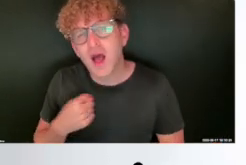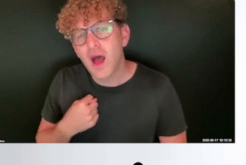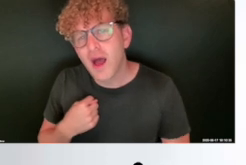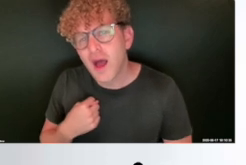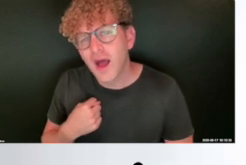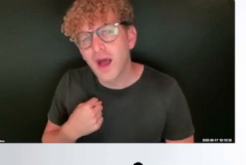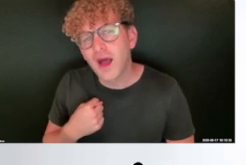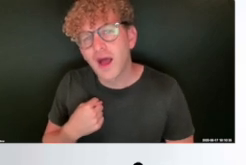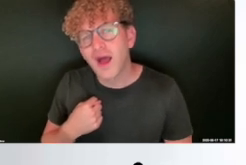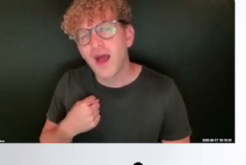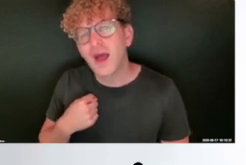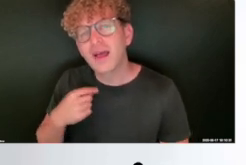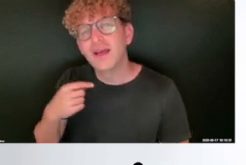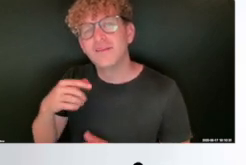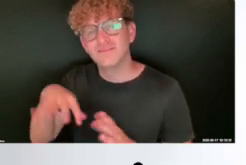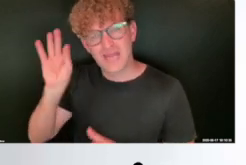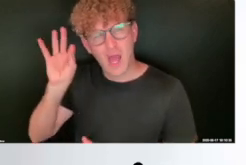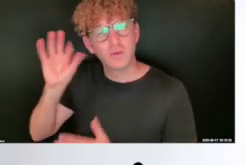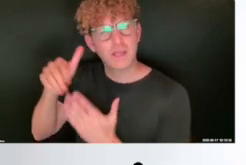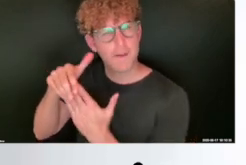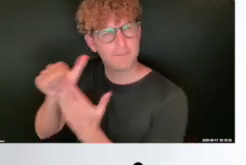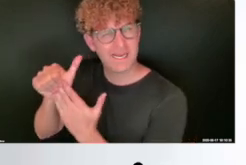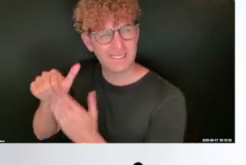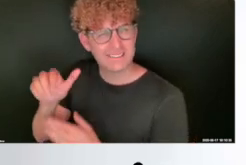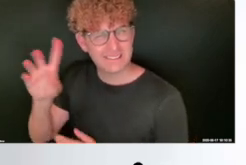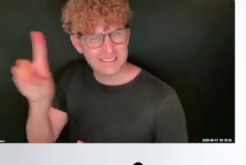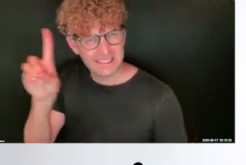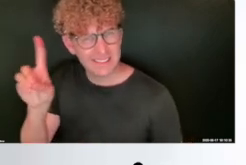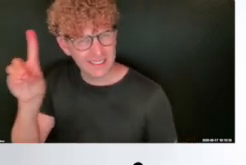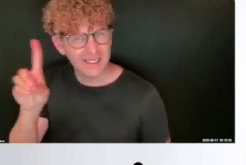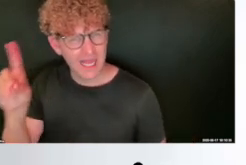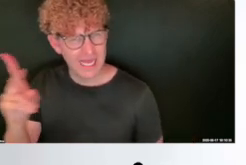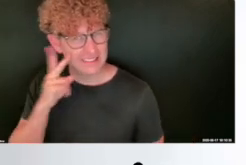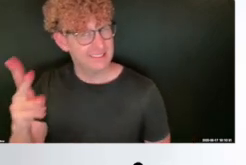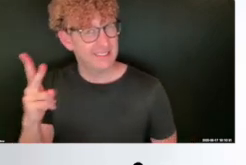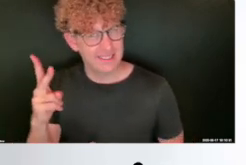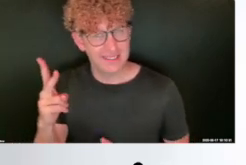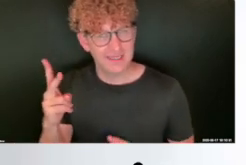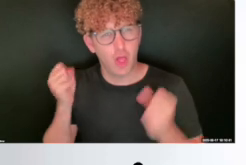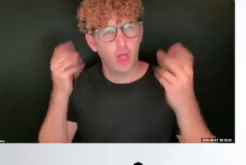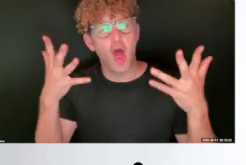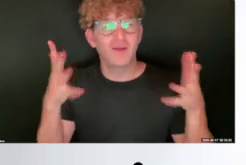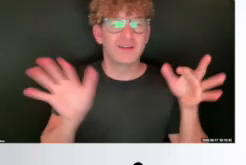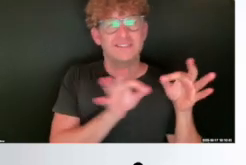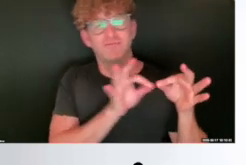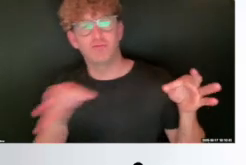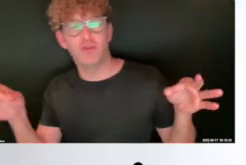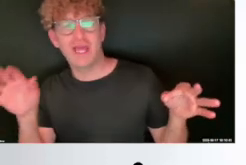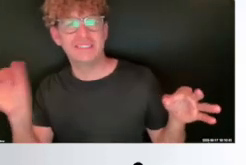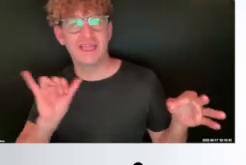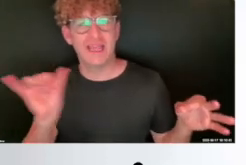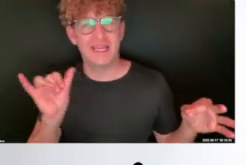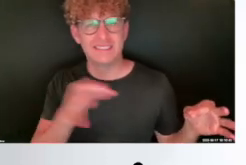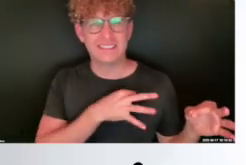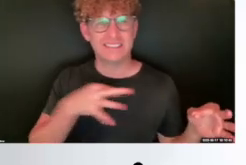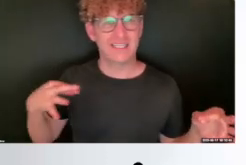like the staff recommendations. Um, if I'm looking at the right thing, is this something that